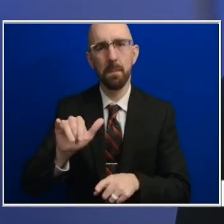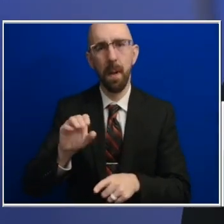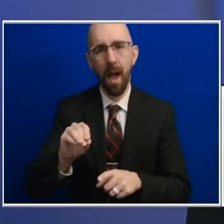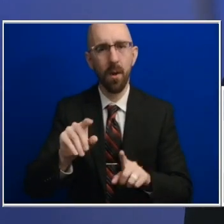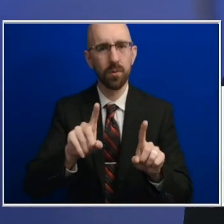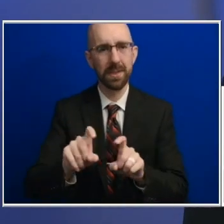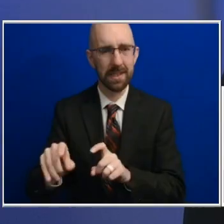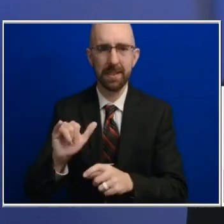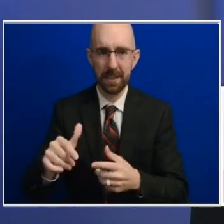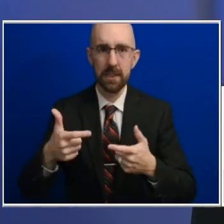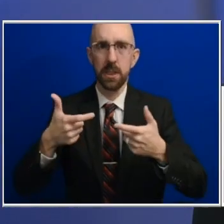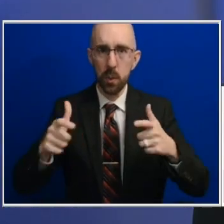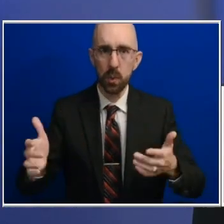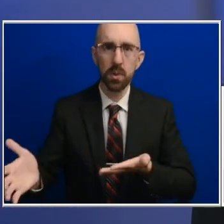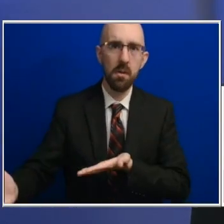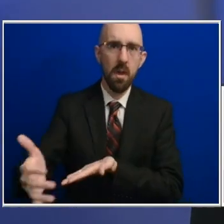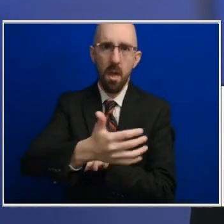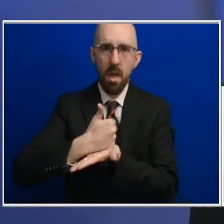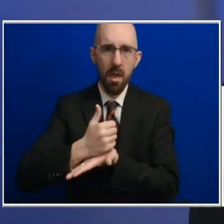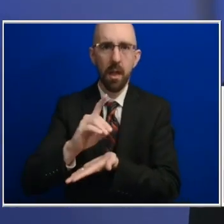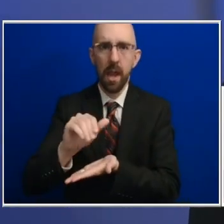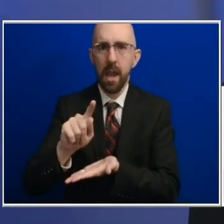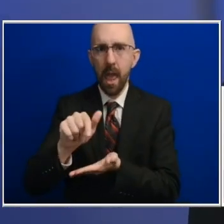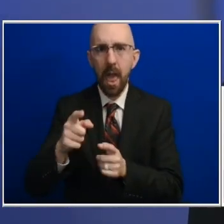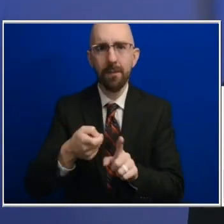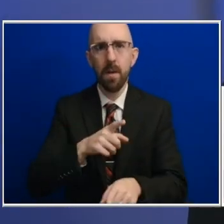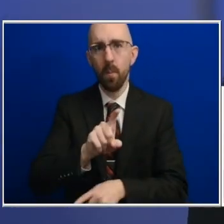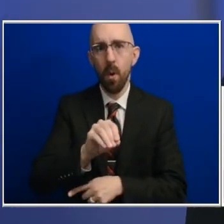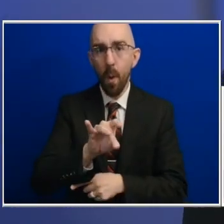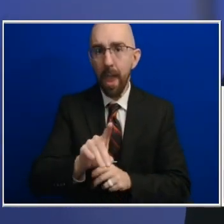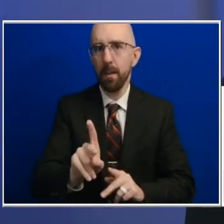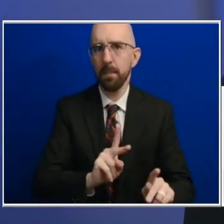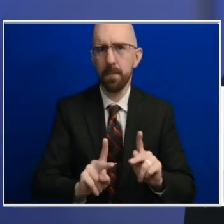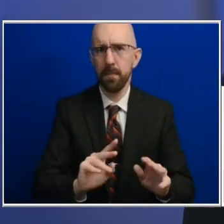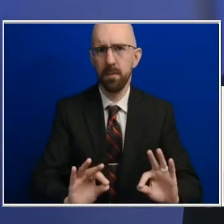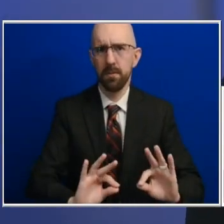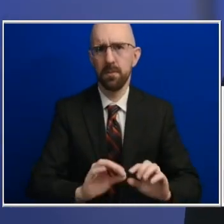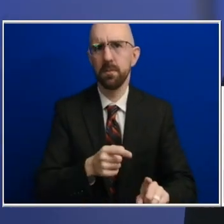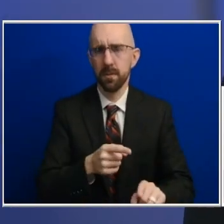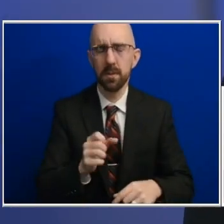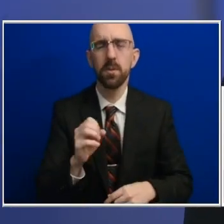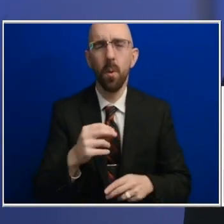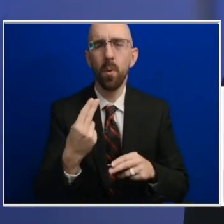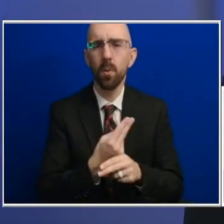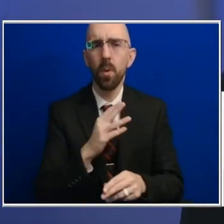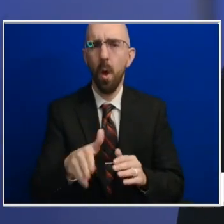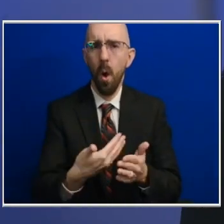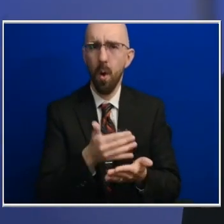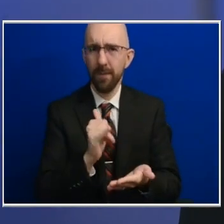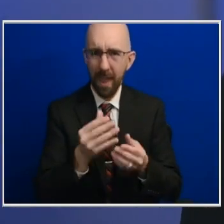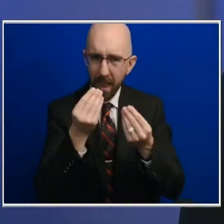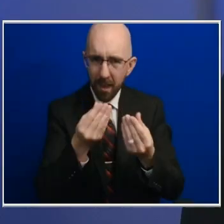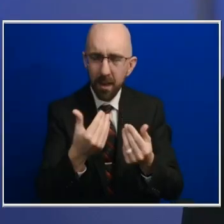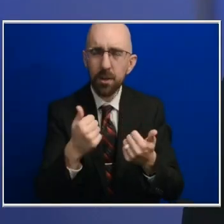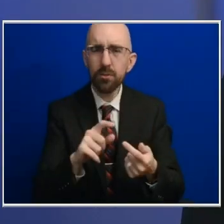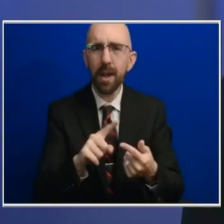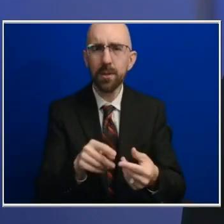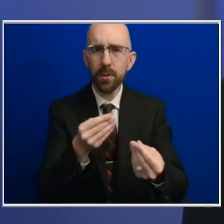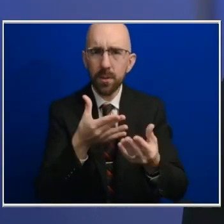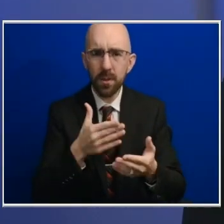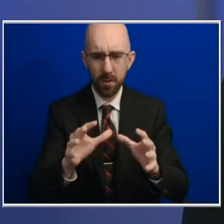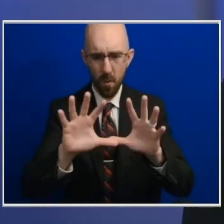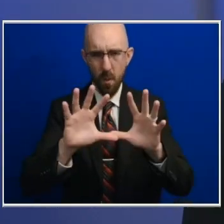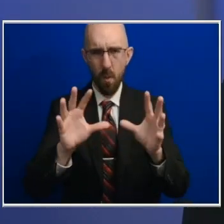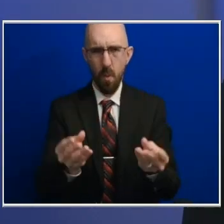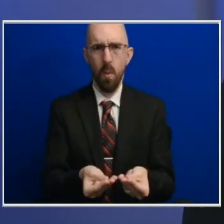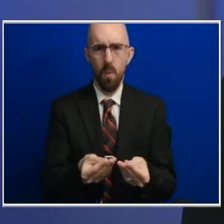of data from 108 individuals. And so they used all of that data to try to tell us what's happening, a holistic view of those